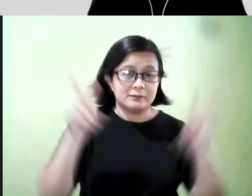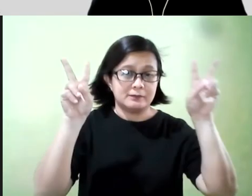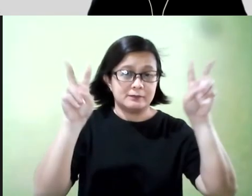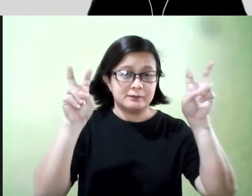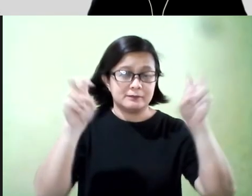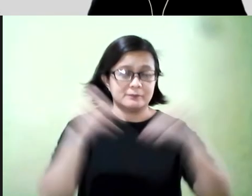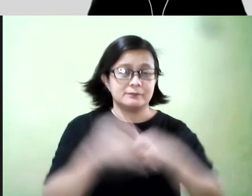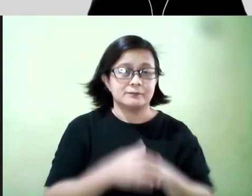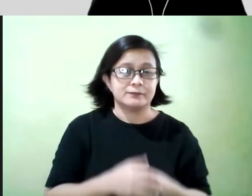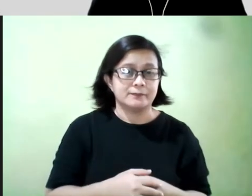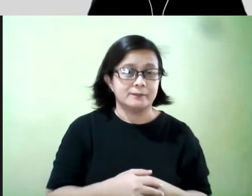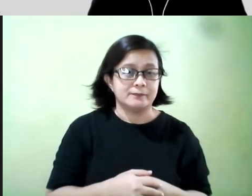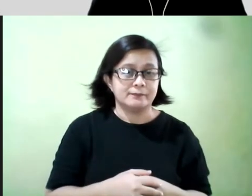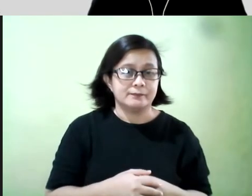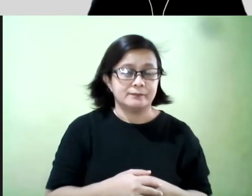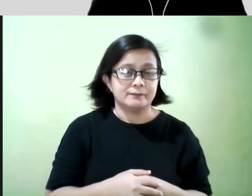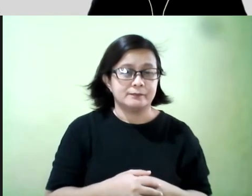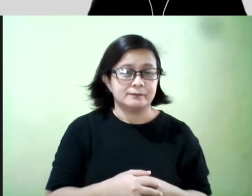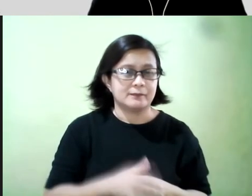that